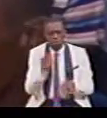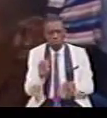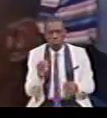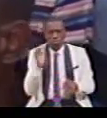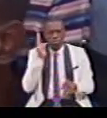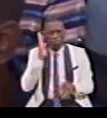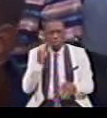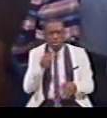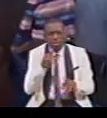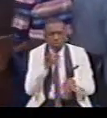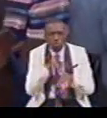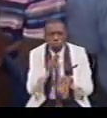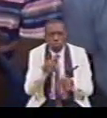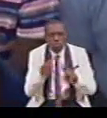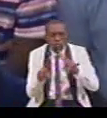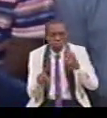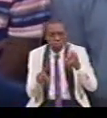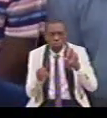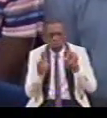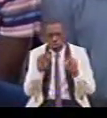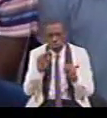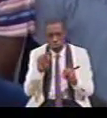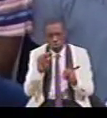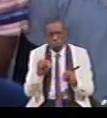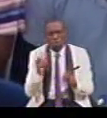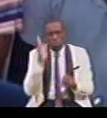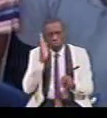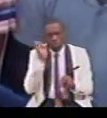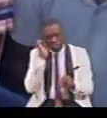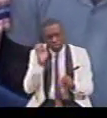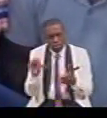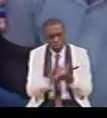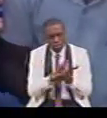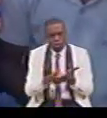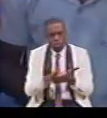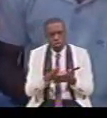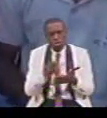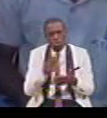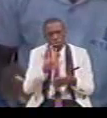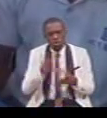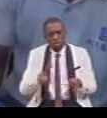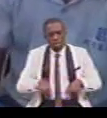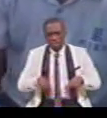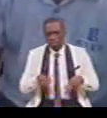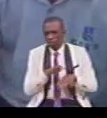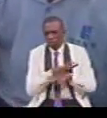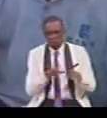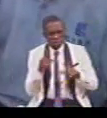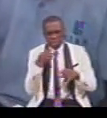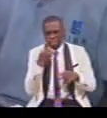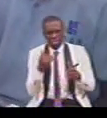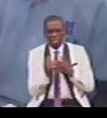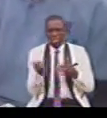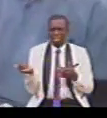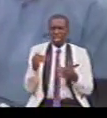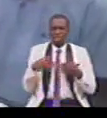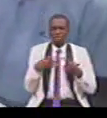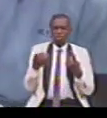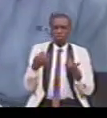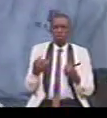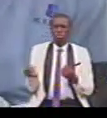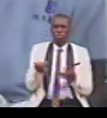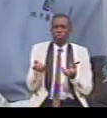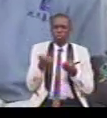can they destroy your life they have come they have come they want to destroy me don't say that again they cannot